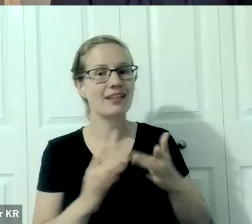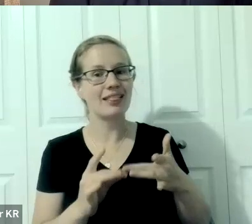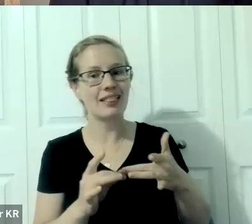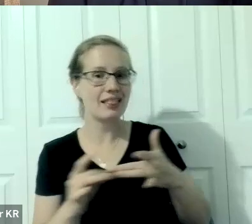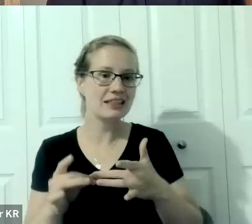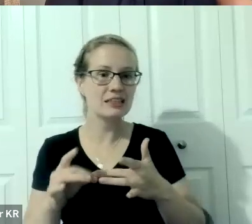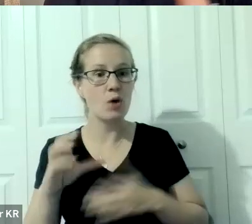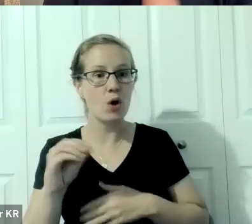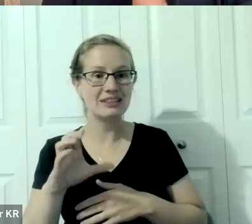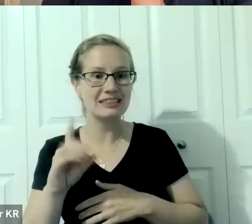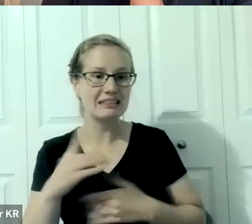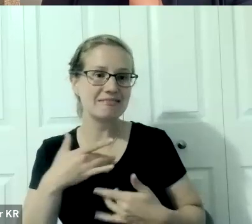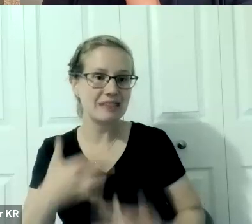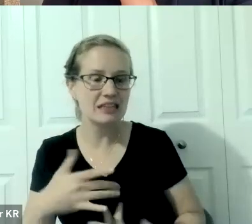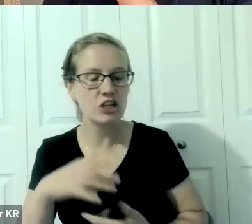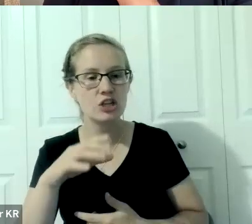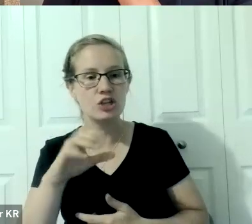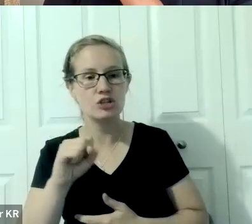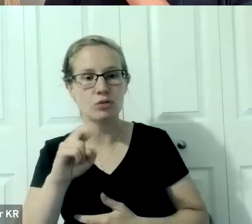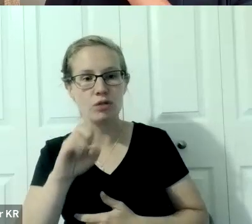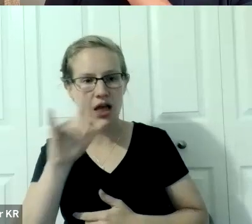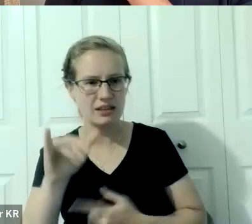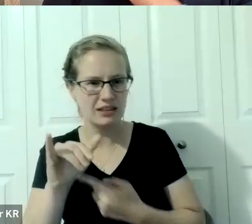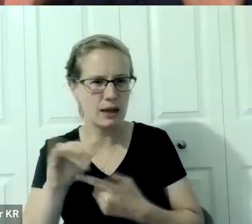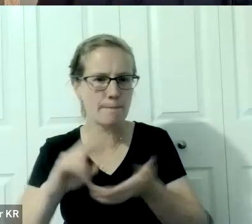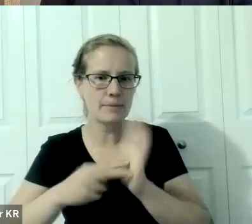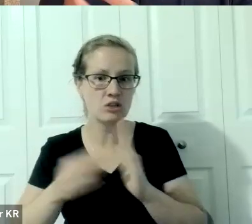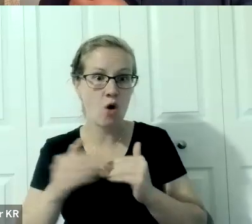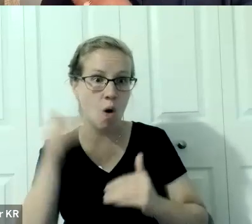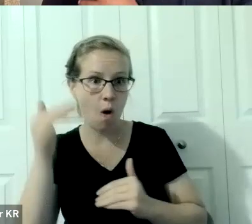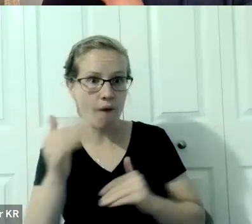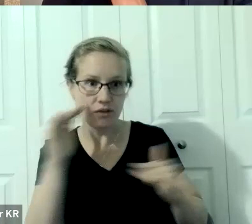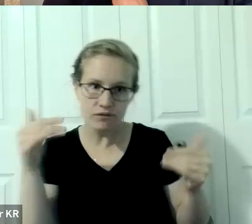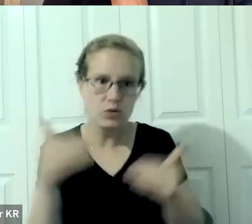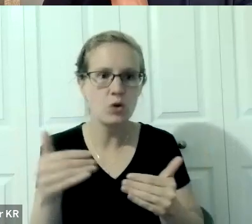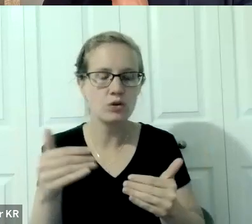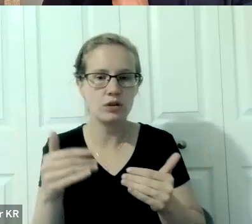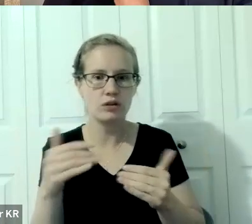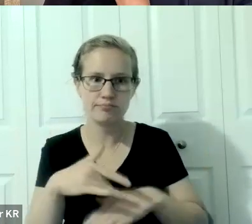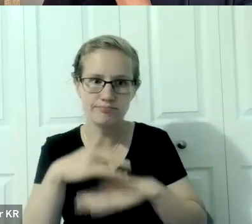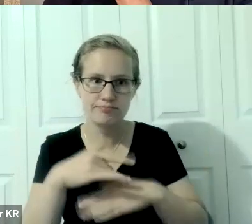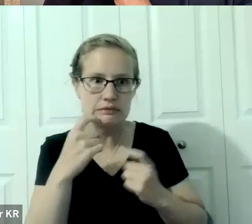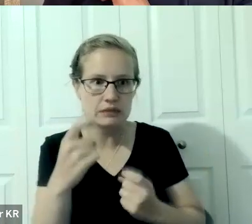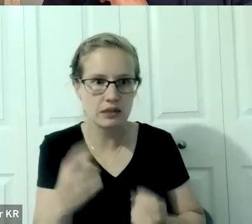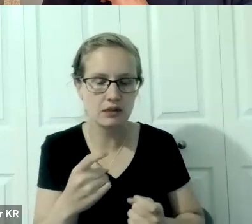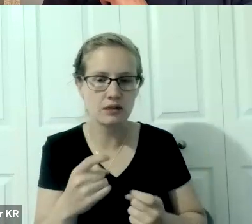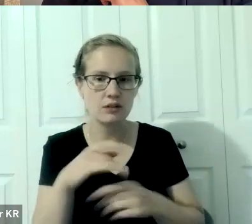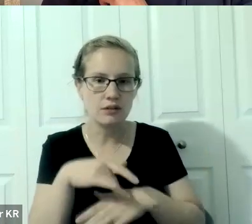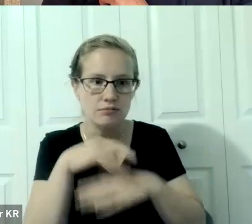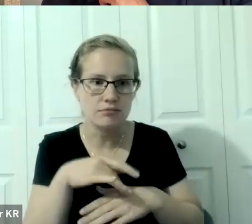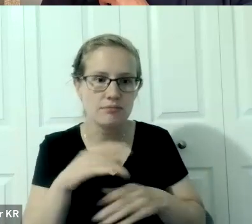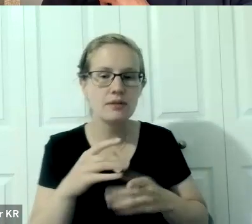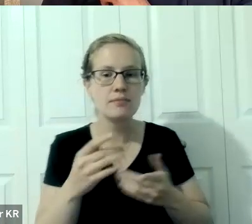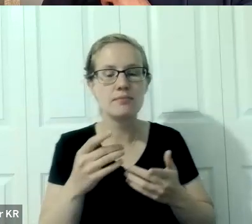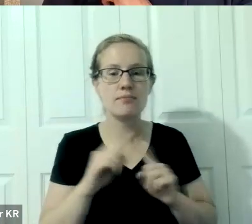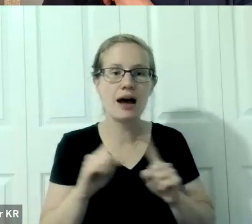OCD tendency. Scrupulosity basically is over focusing on sin when possibly it's just an